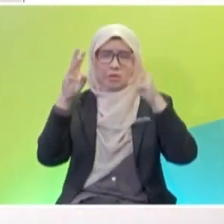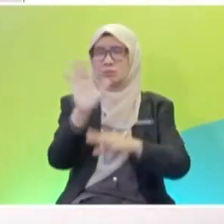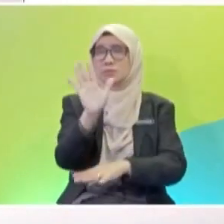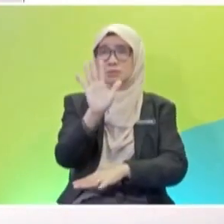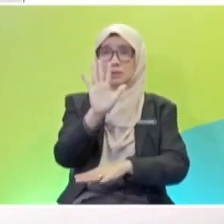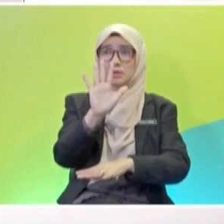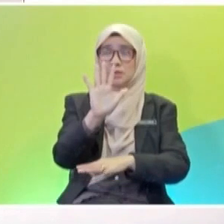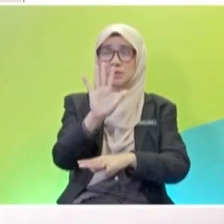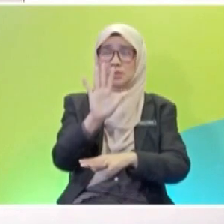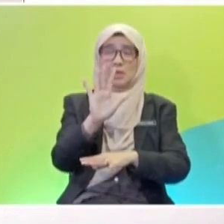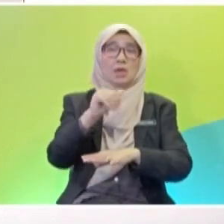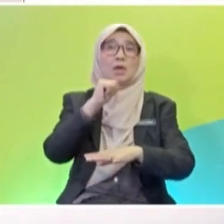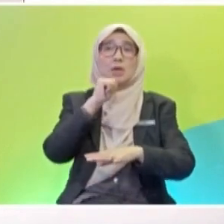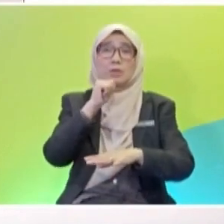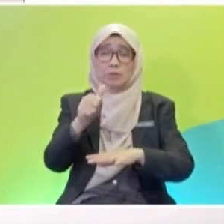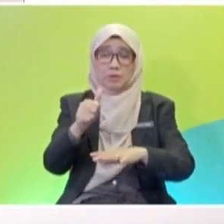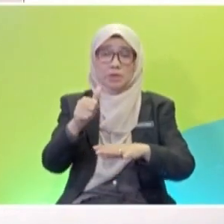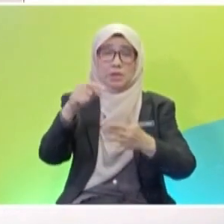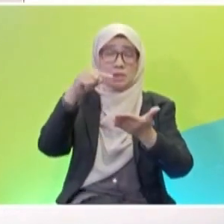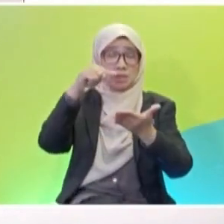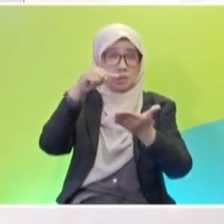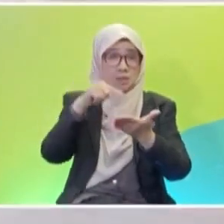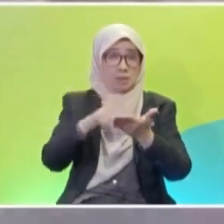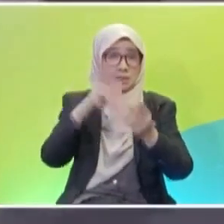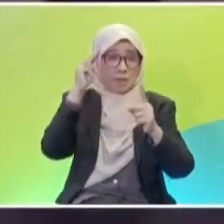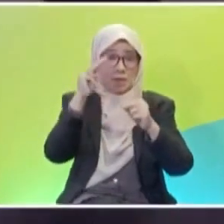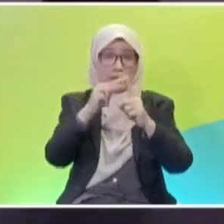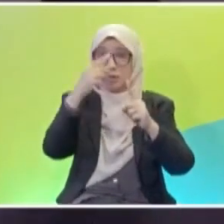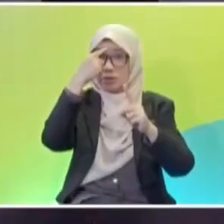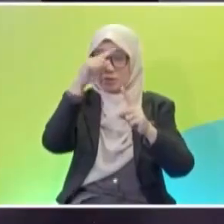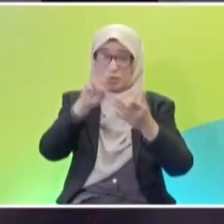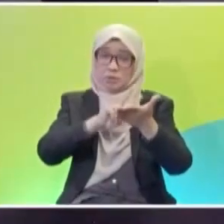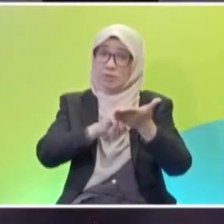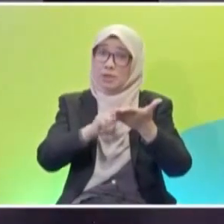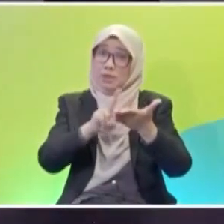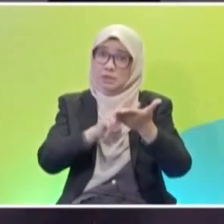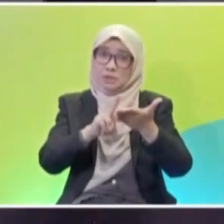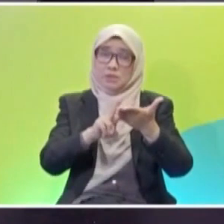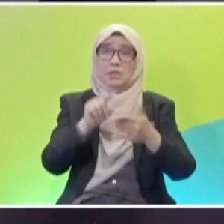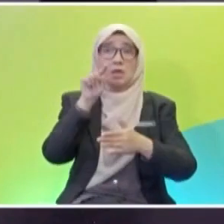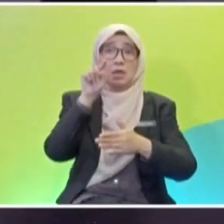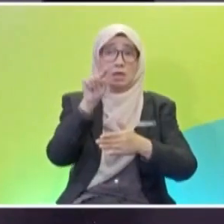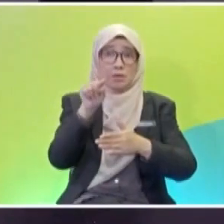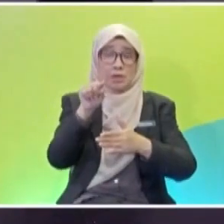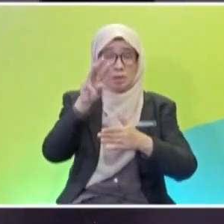mission for this particular activity. You are going to read quickly, okay? Scan